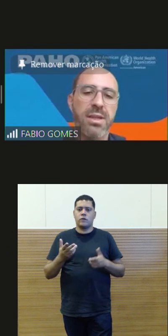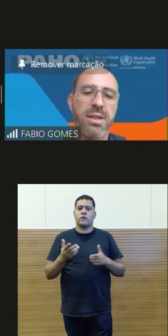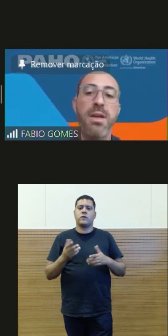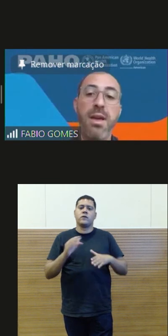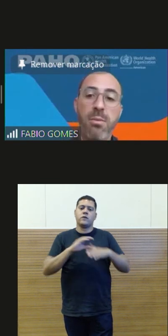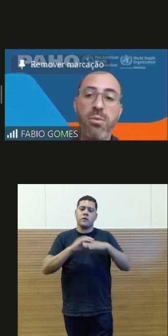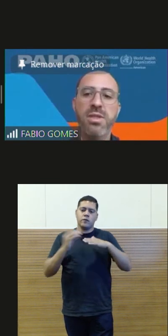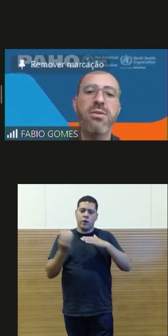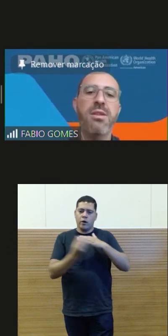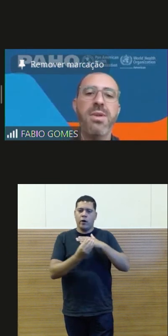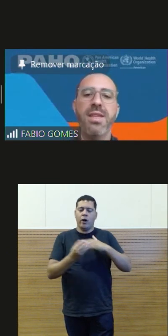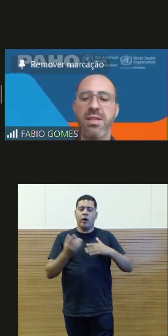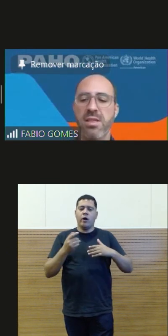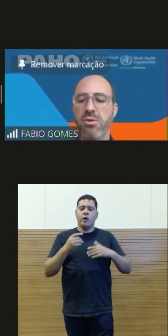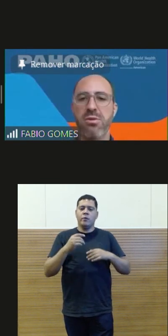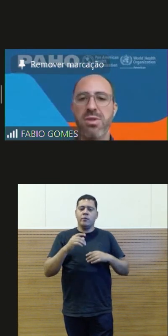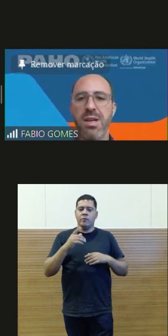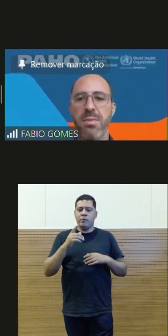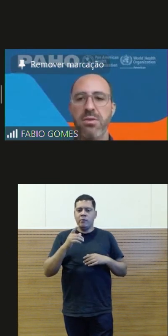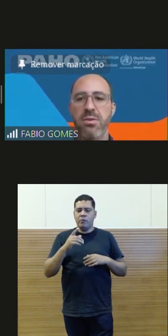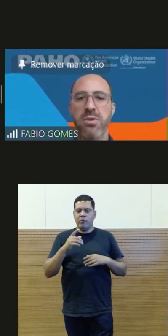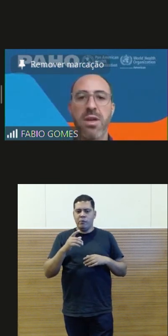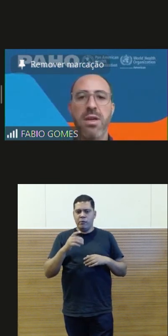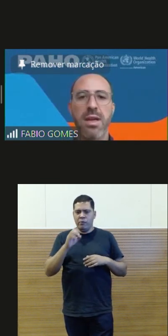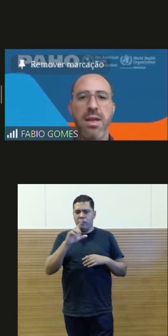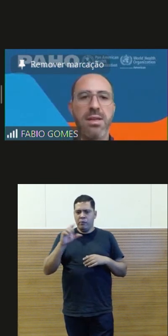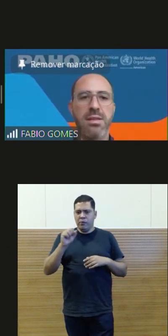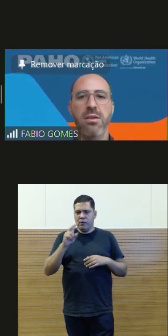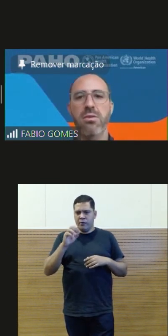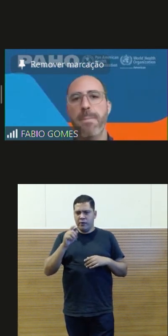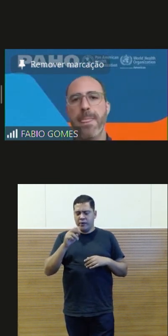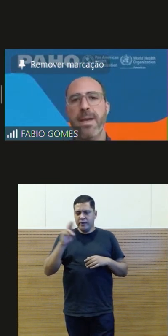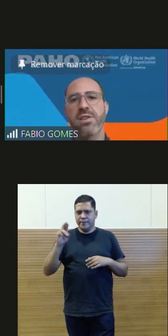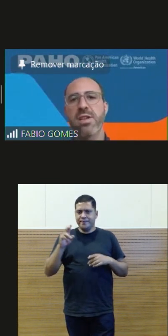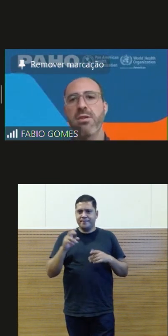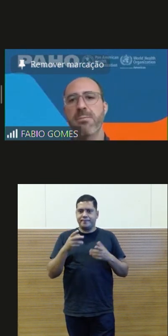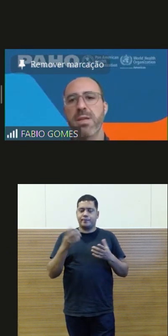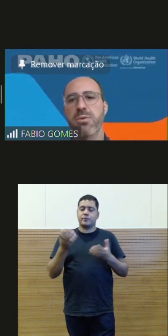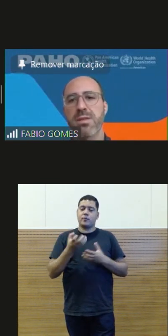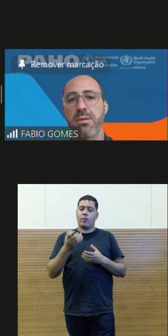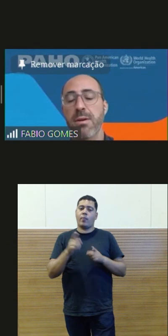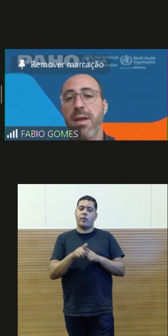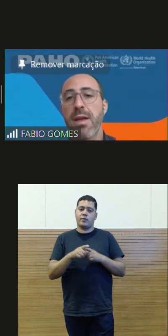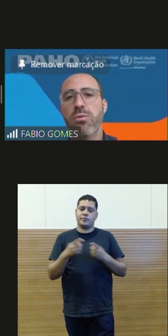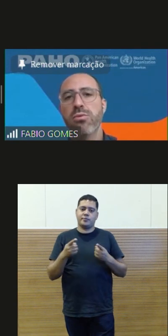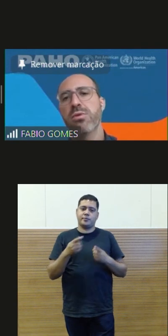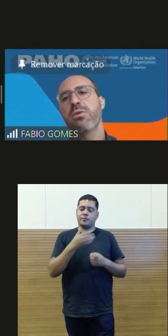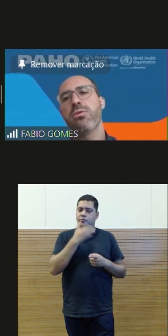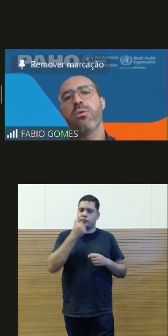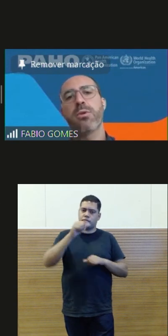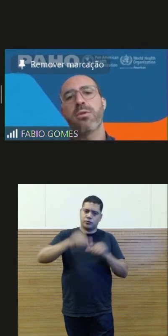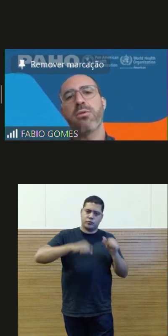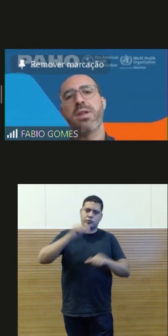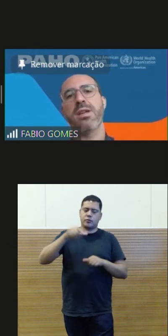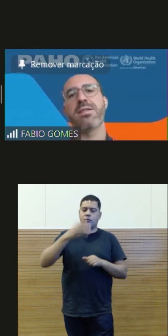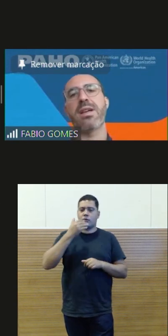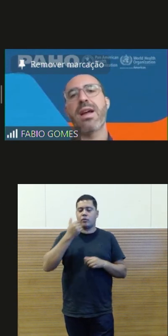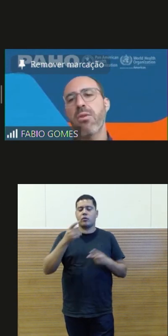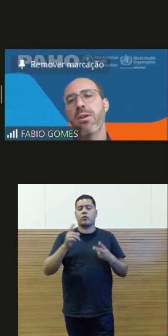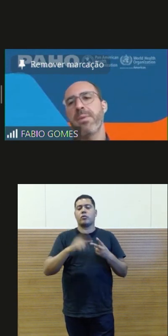Costa Rica, Guatemala, El Salvador, seeking to eliminate these other